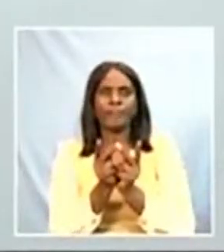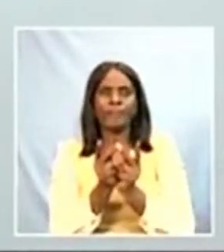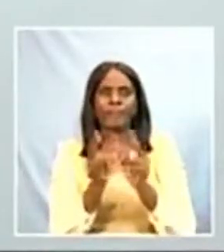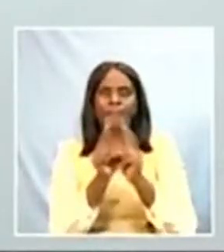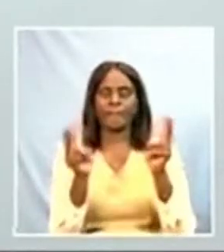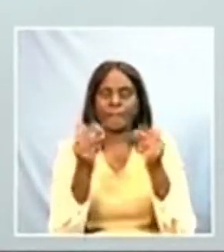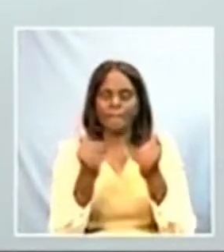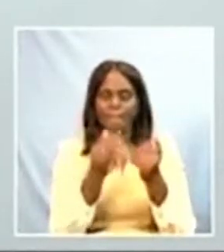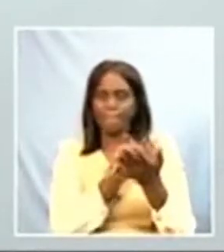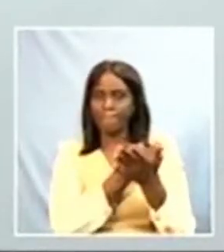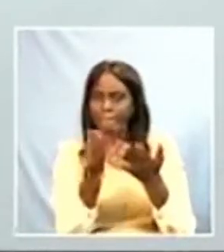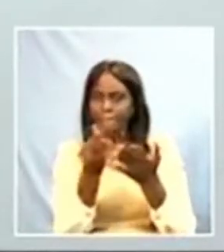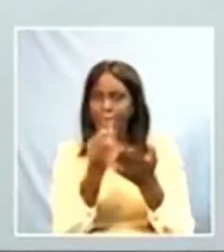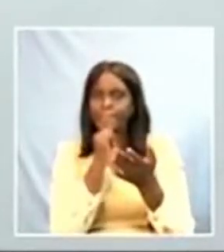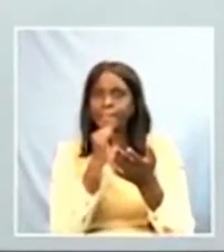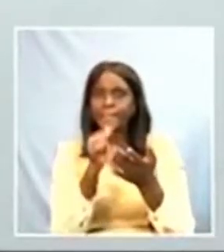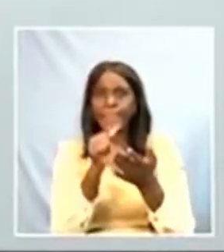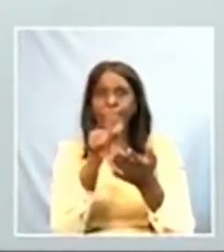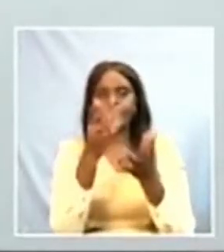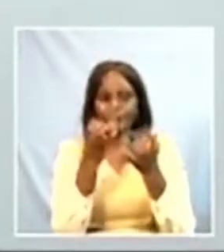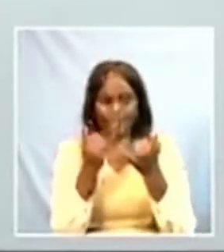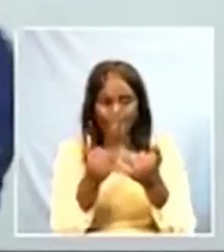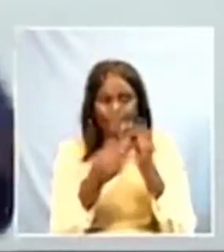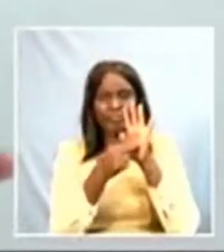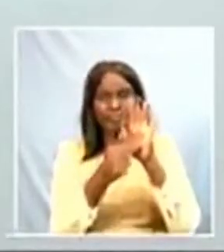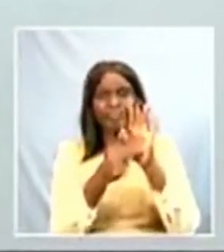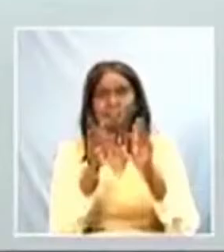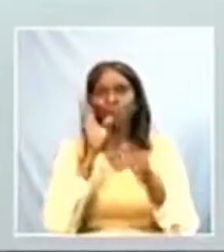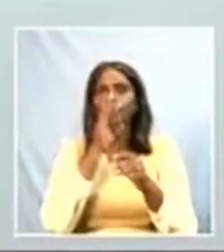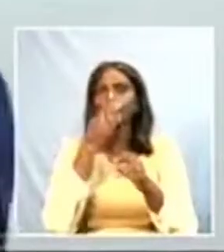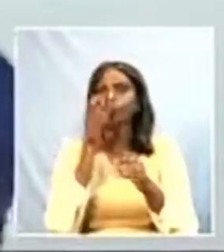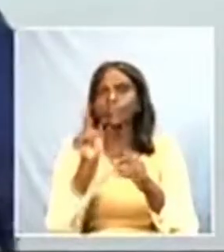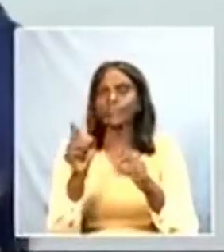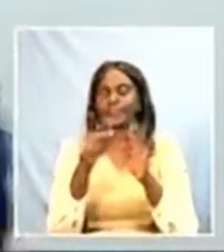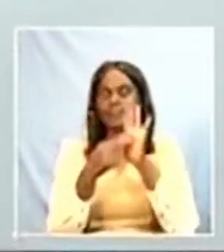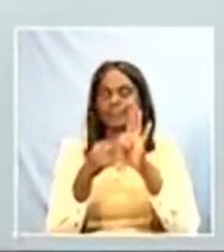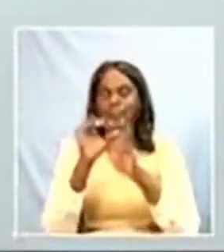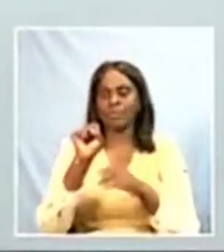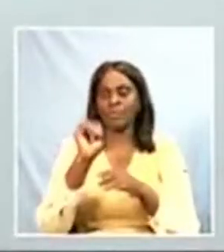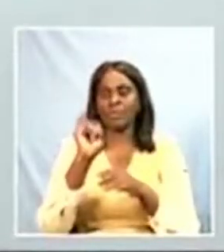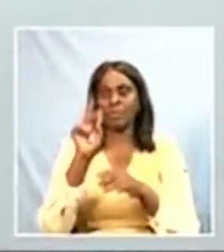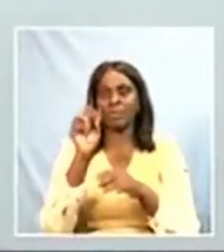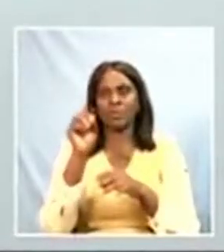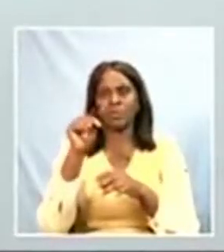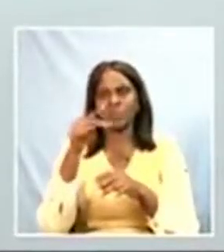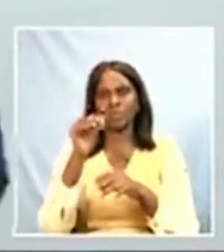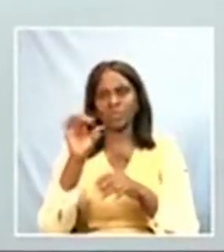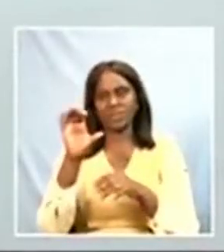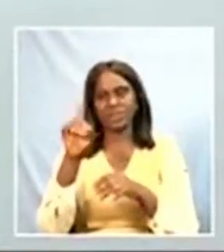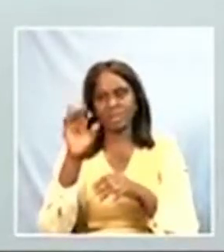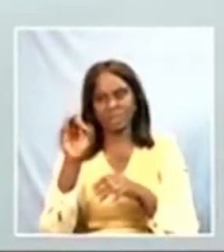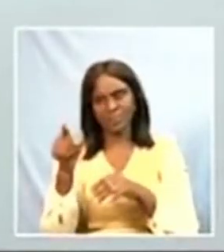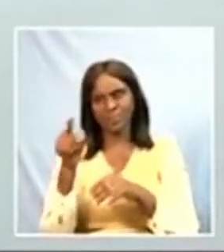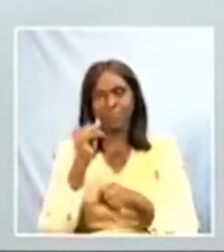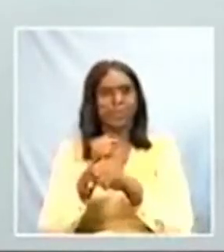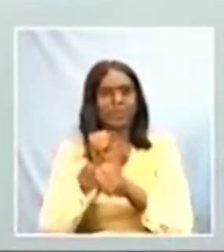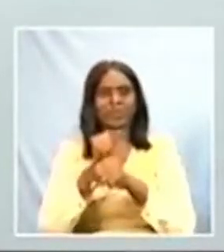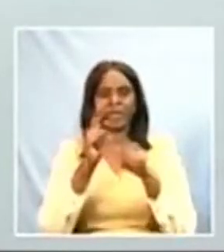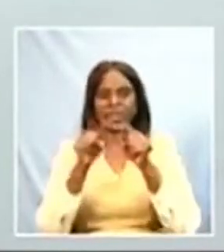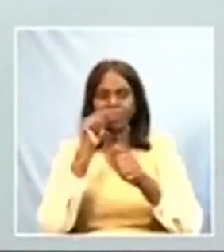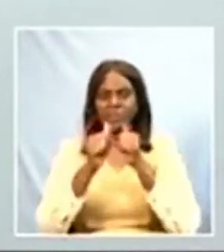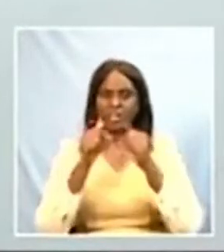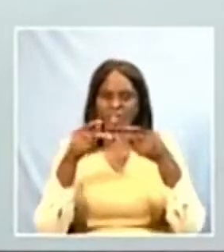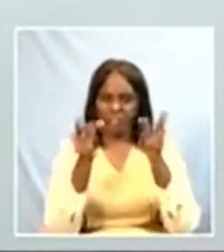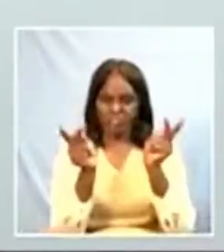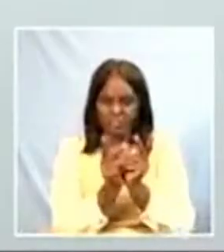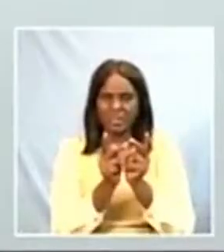So the failure is not you want to paint that in SIKONGO CDF cannot work because of the terrain. That's